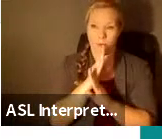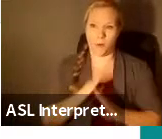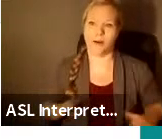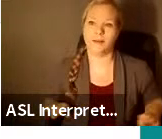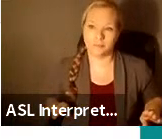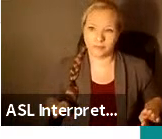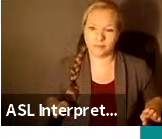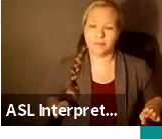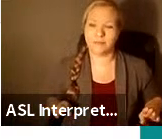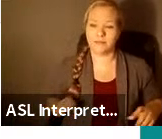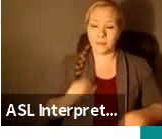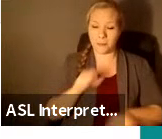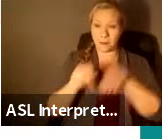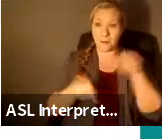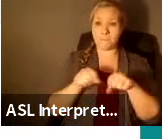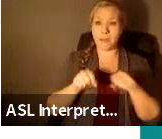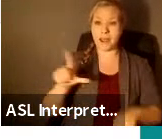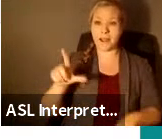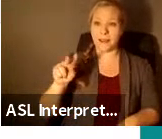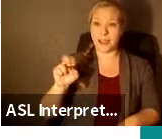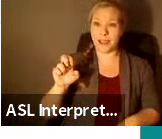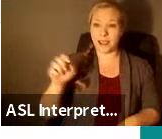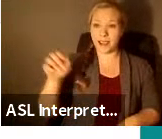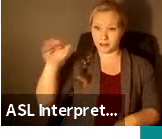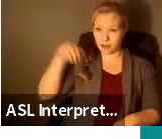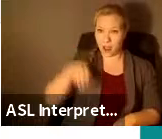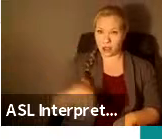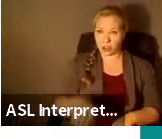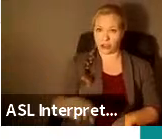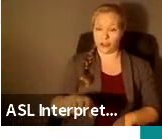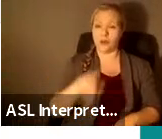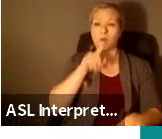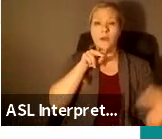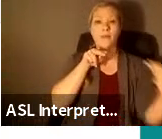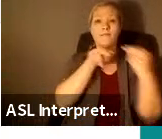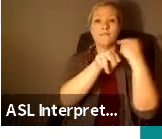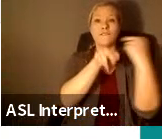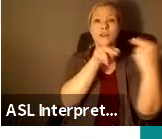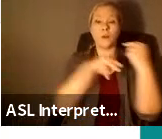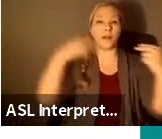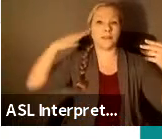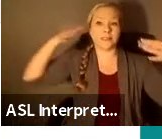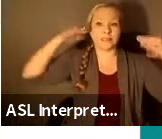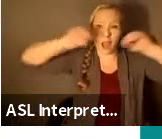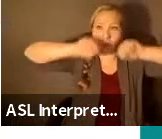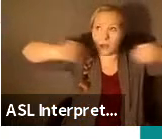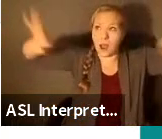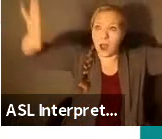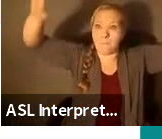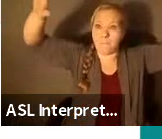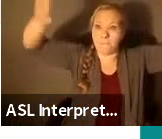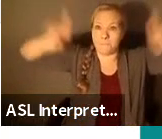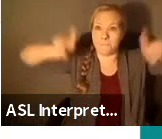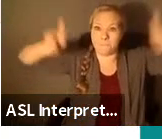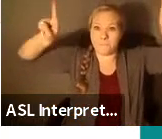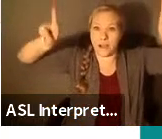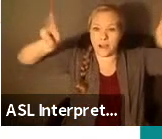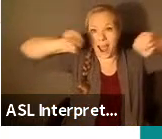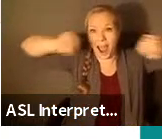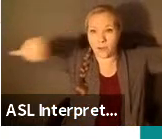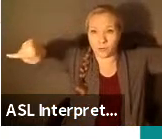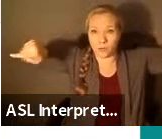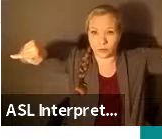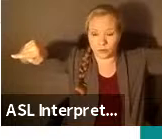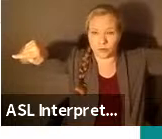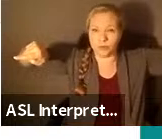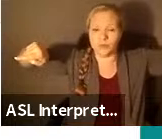lane so that it's not low. Your sound from the freeway generally goes out and up. That's why you'll see these fences